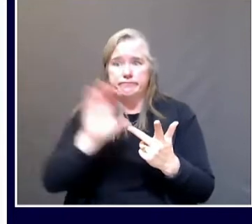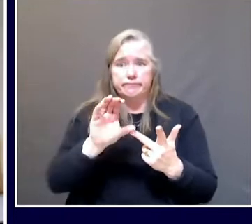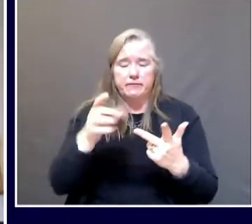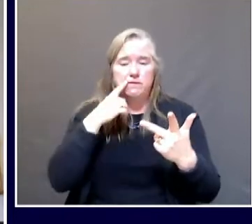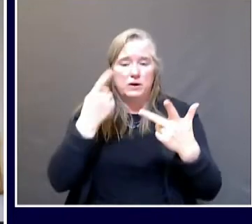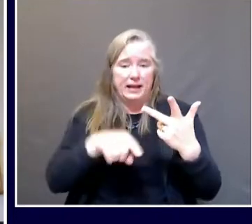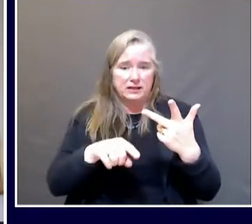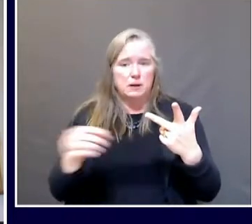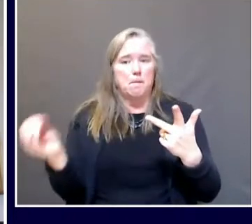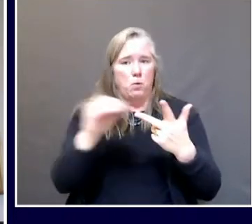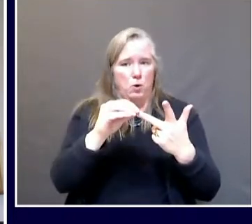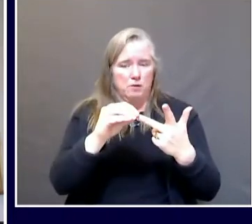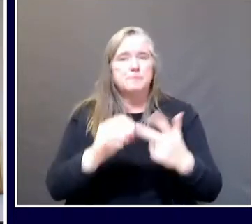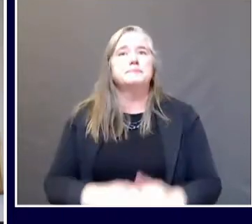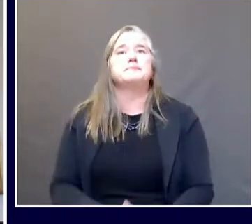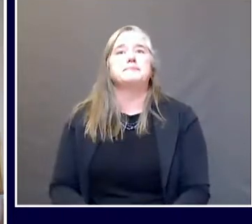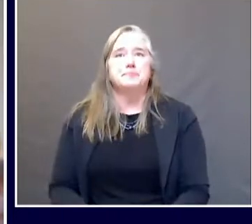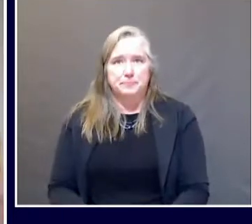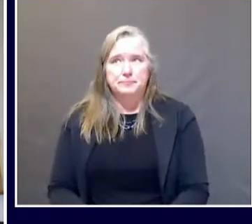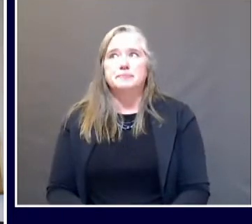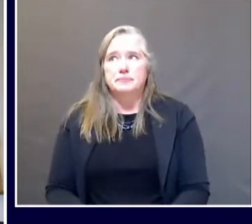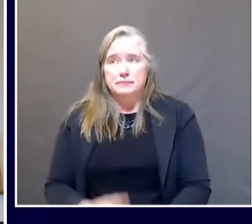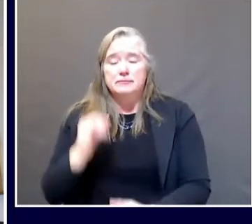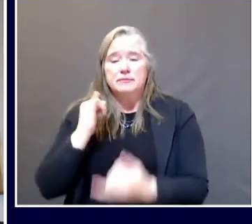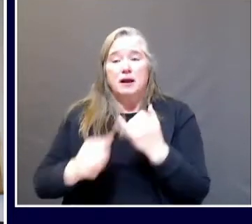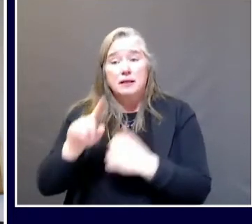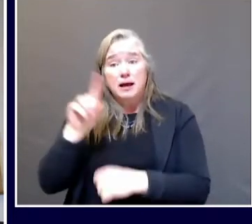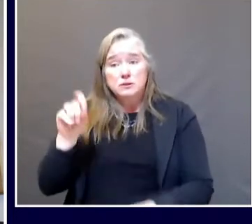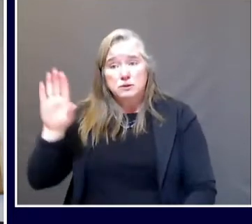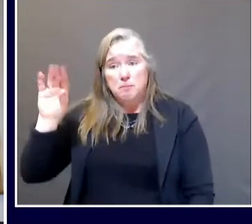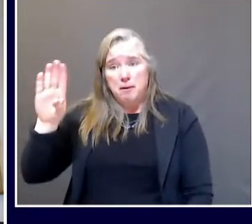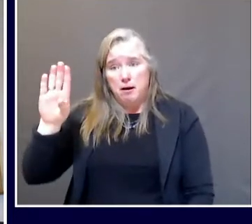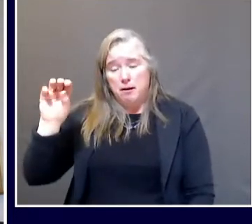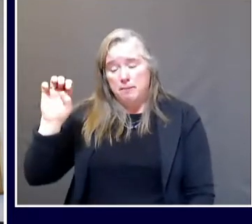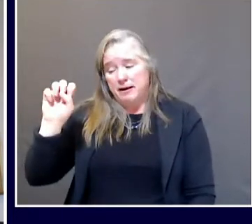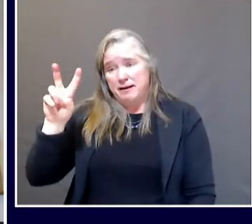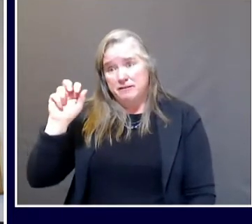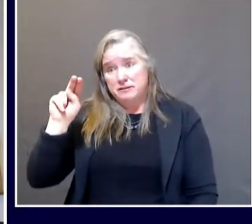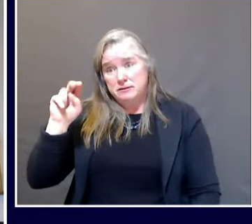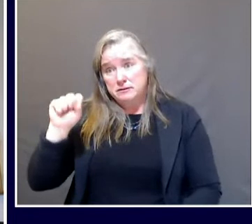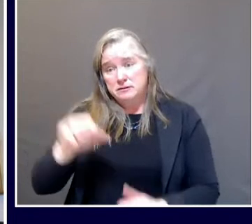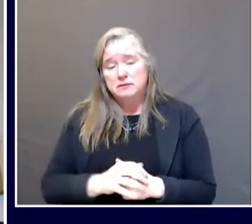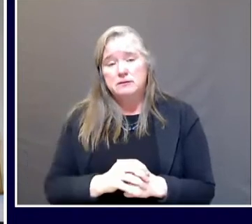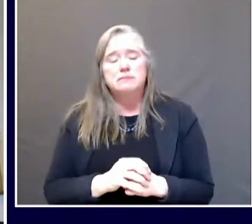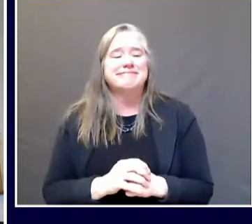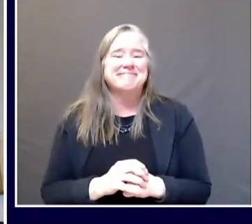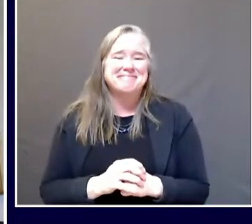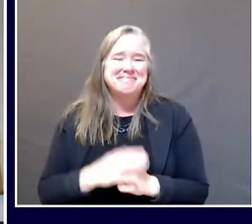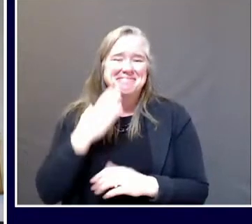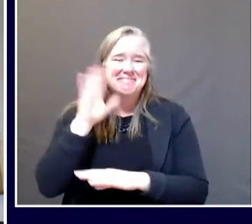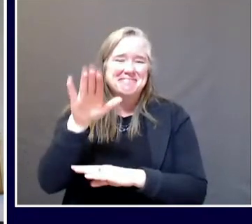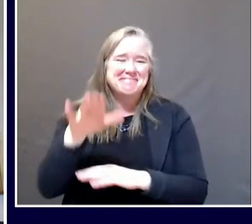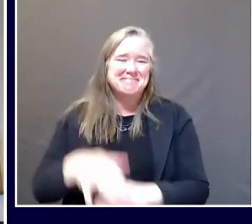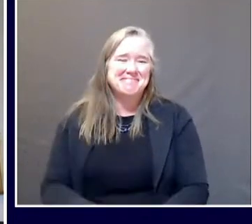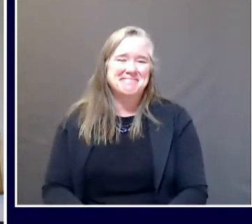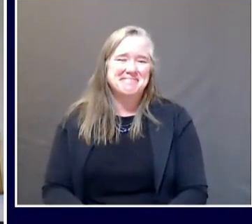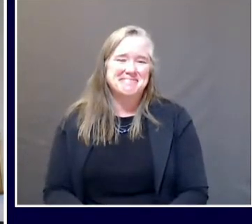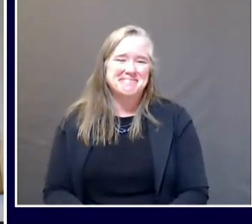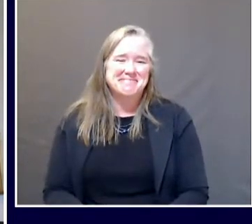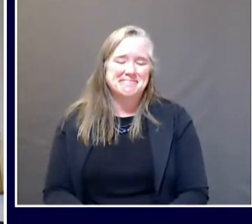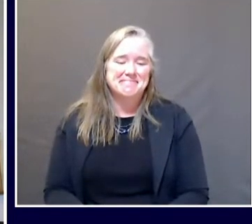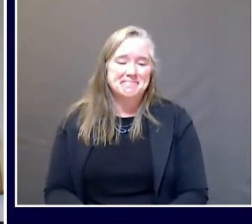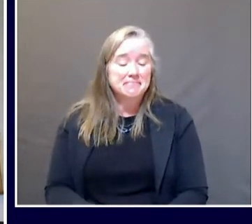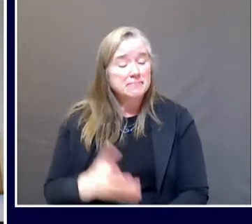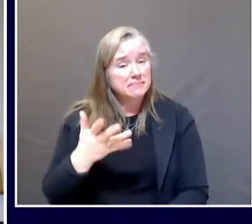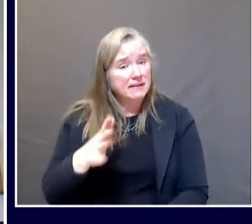And the final question of the afternoon goes to Bob Evans from News Center. Good afternoon. I don't know if you have